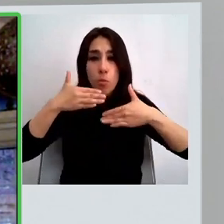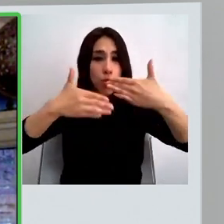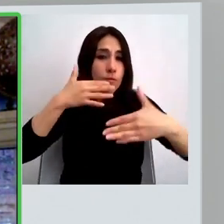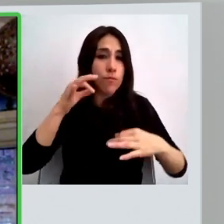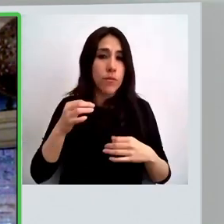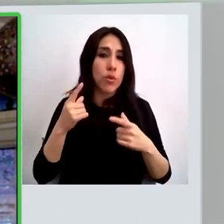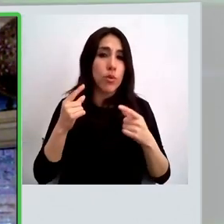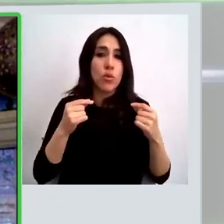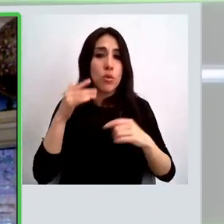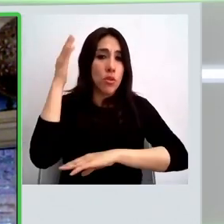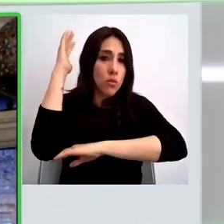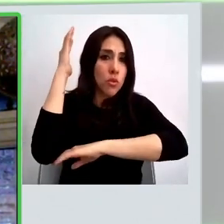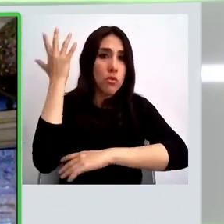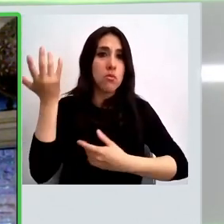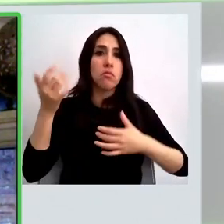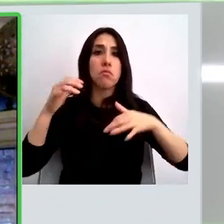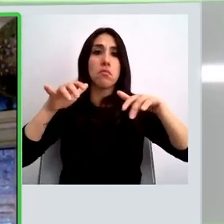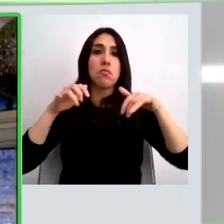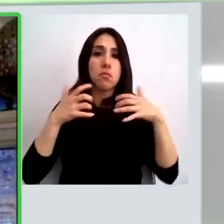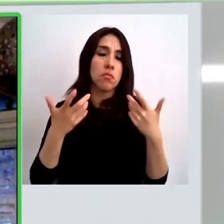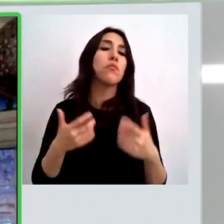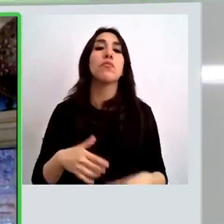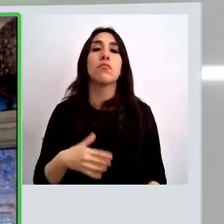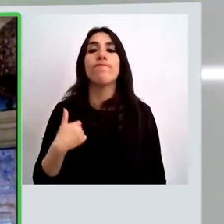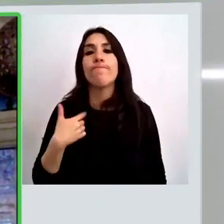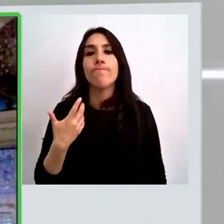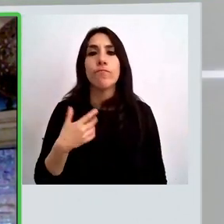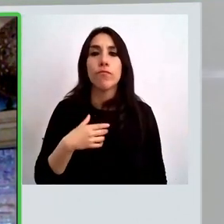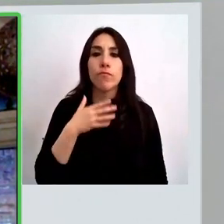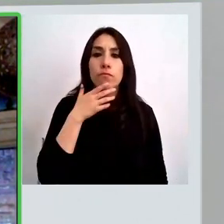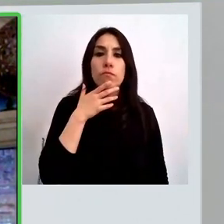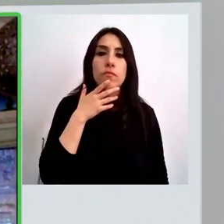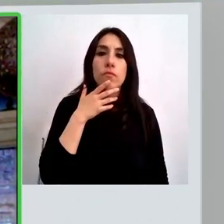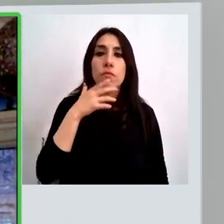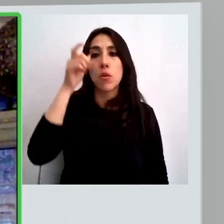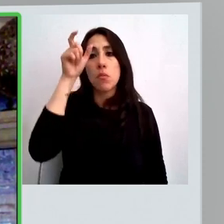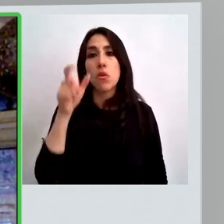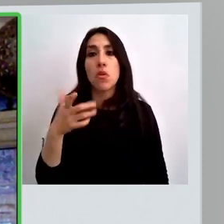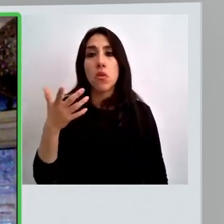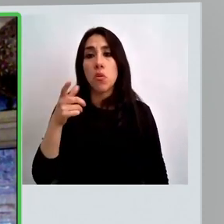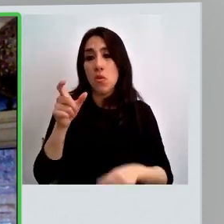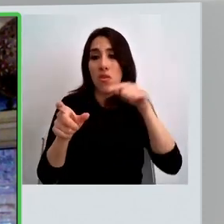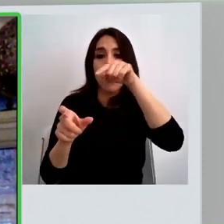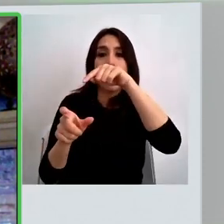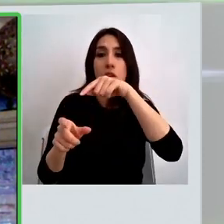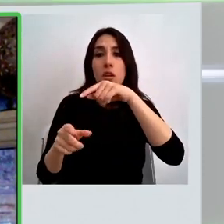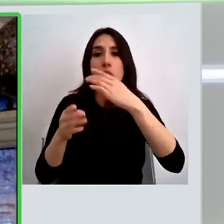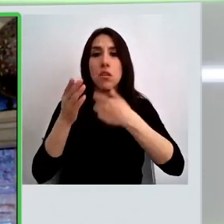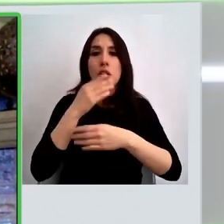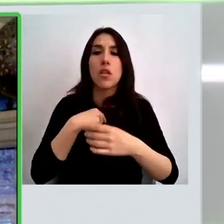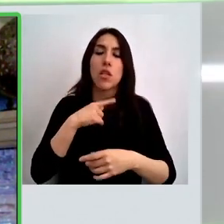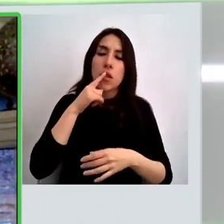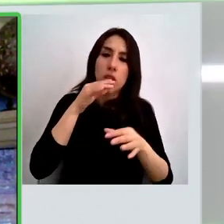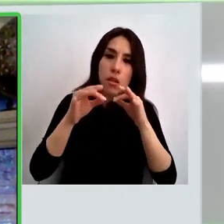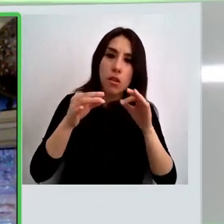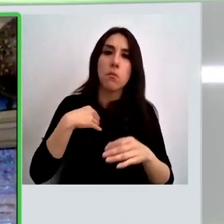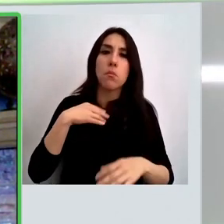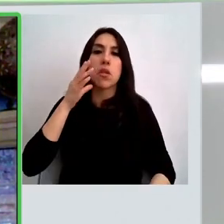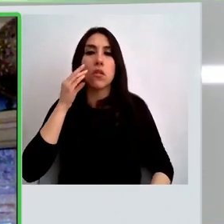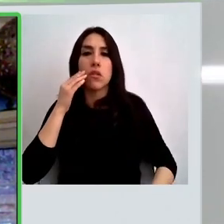their experiences, make sure that you make it open and inclusive so you'll identify maybe